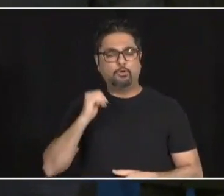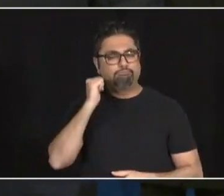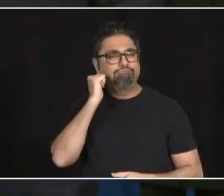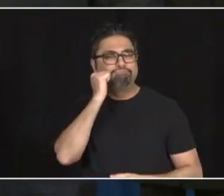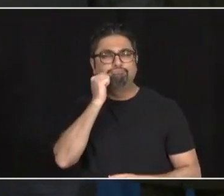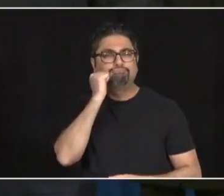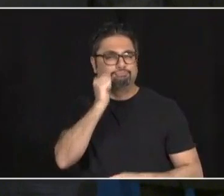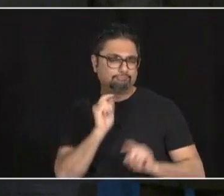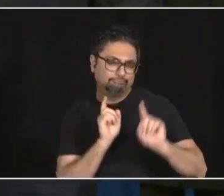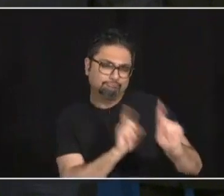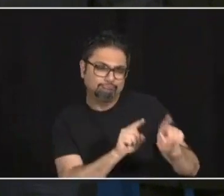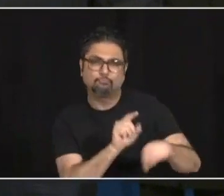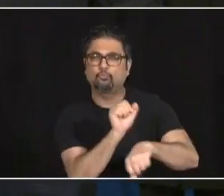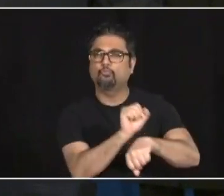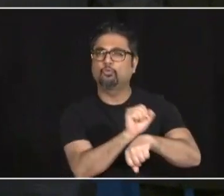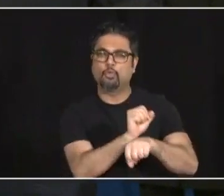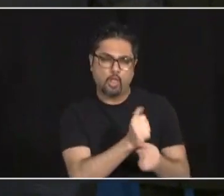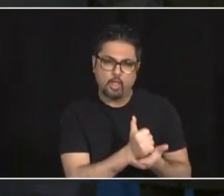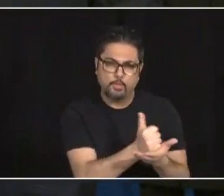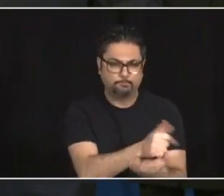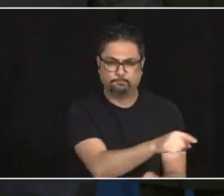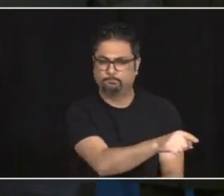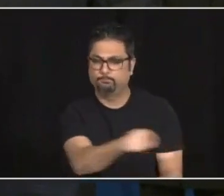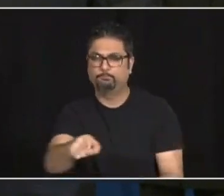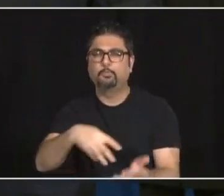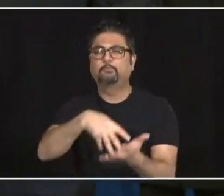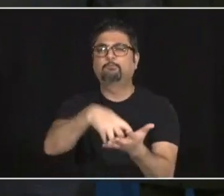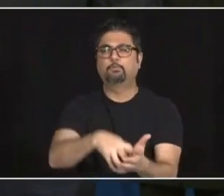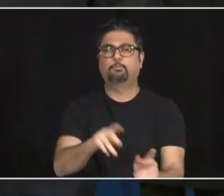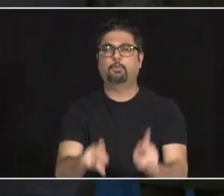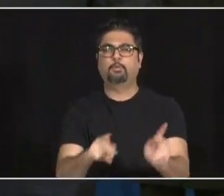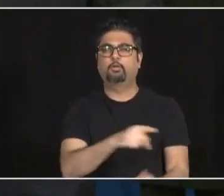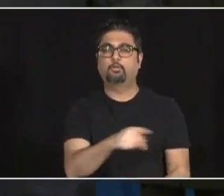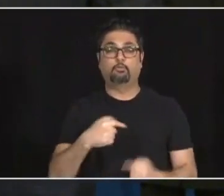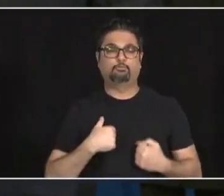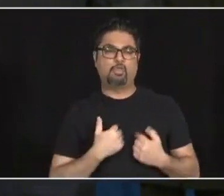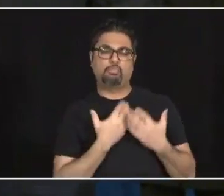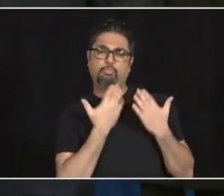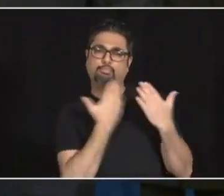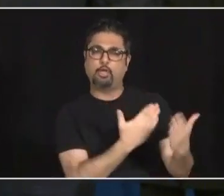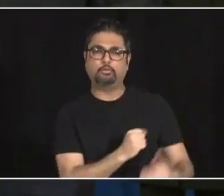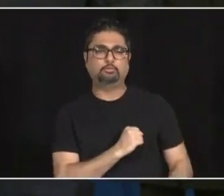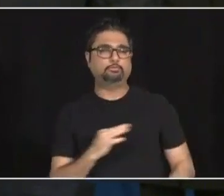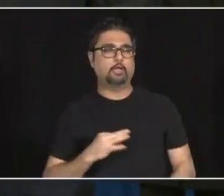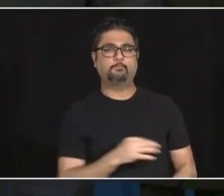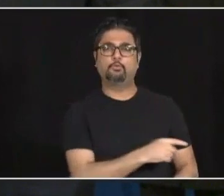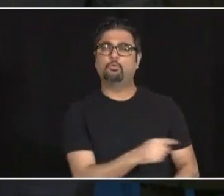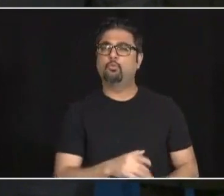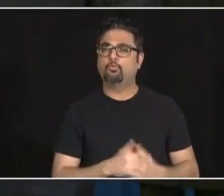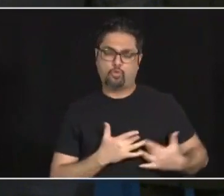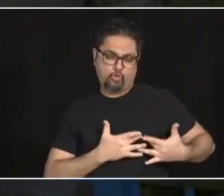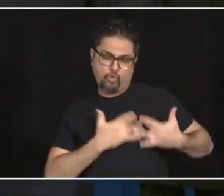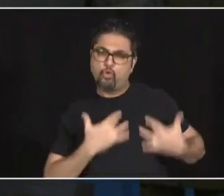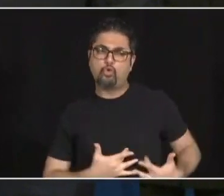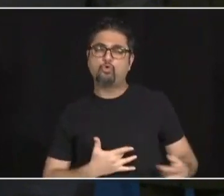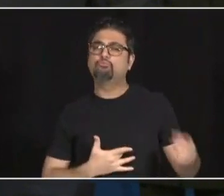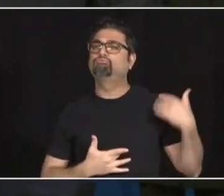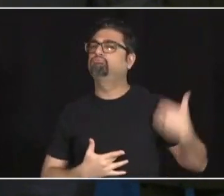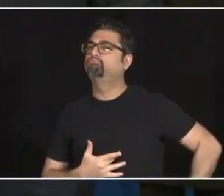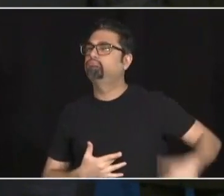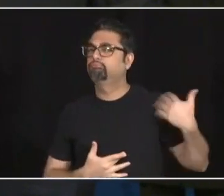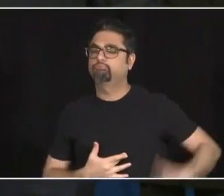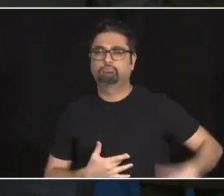most vulnerable. My gratitude and my heart goes out to them. These workers have answered the